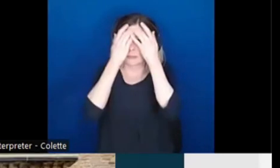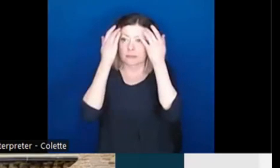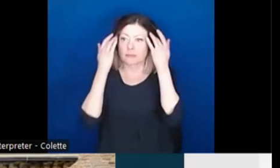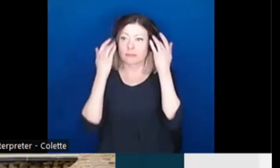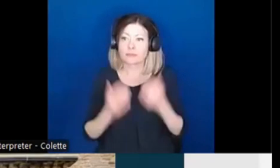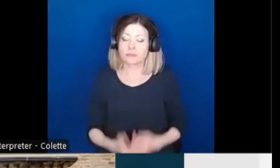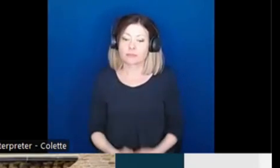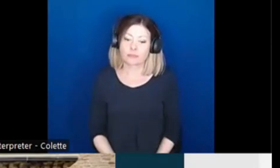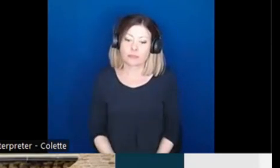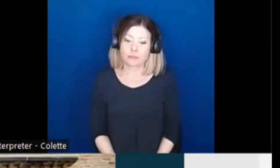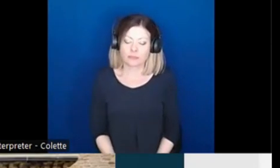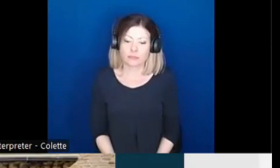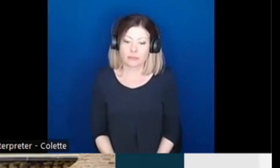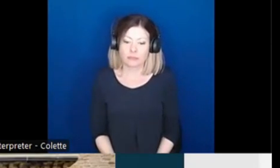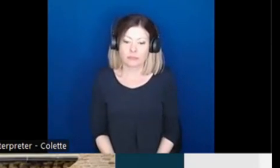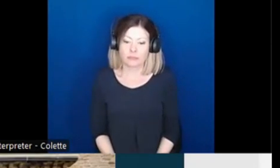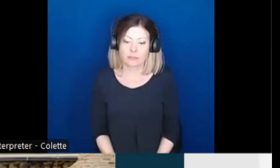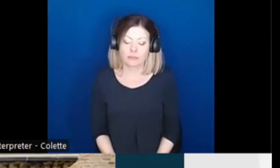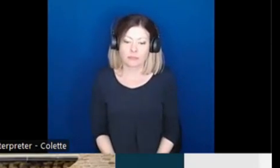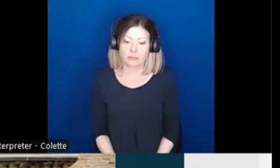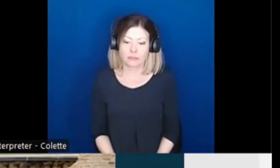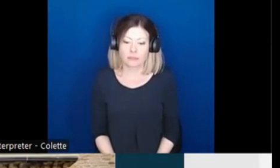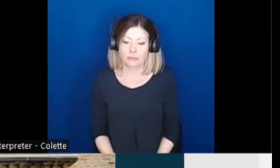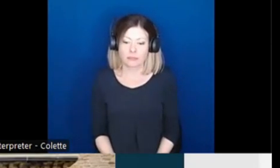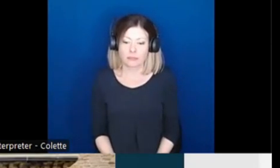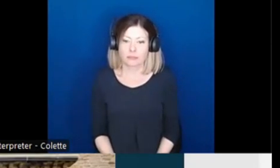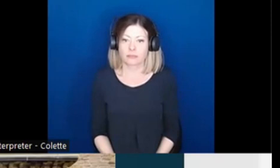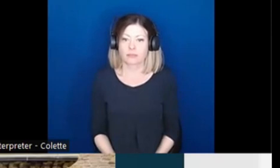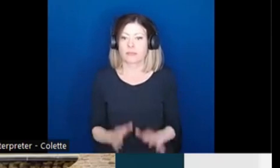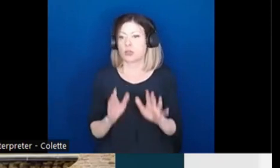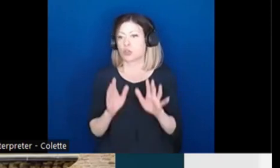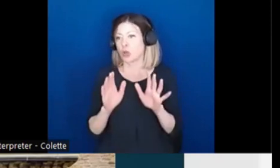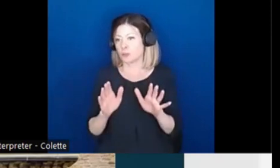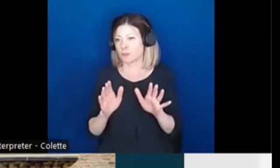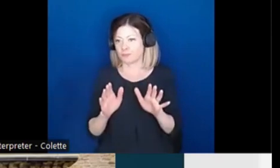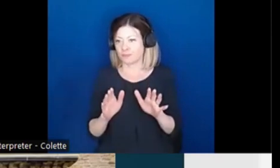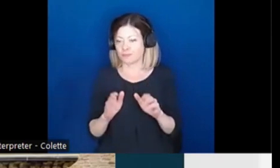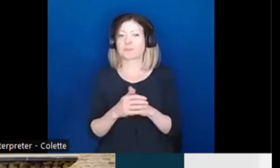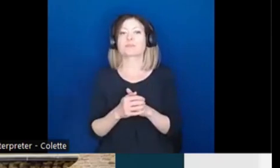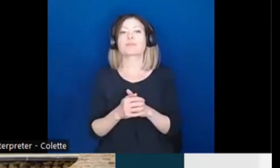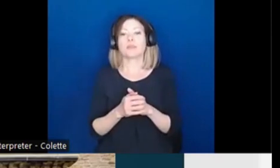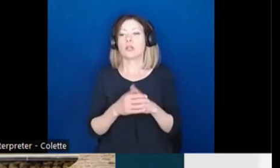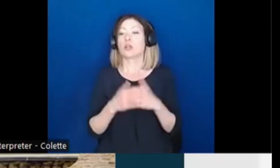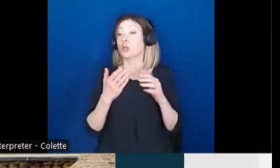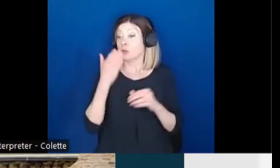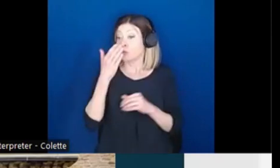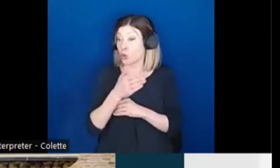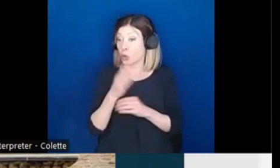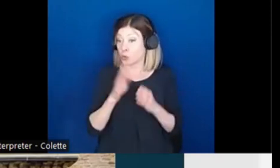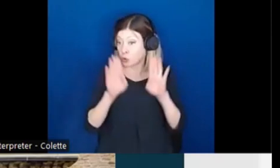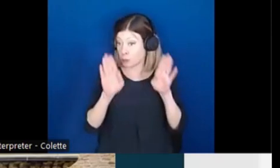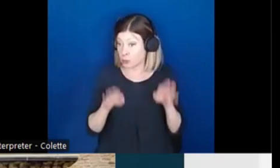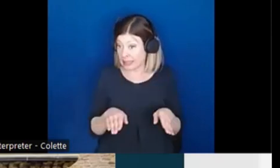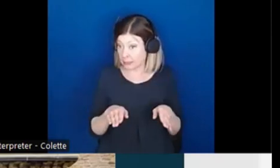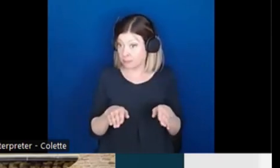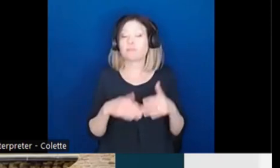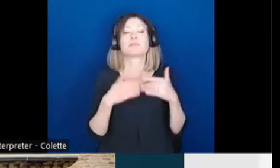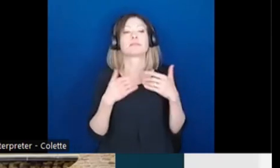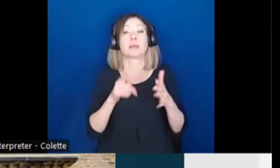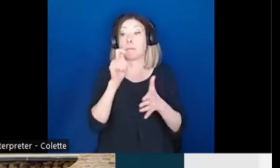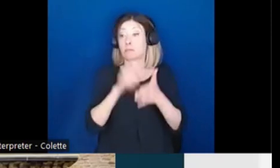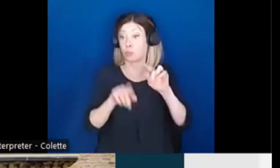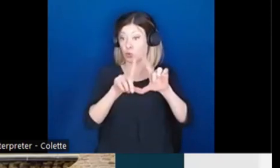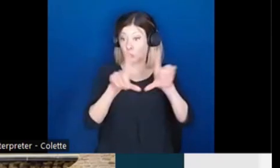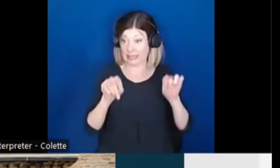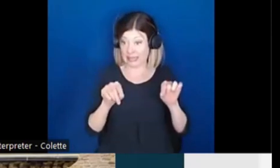So let's imagine that you're going on a visit to the museum, you bought your ticket, and you go through the